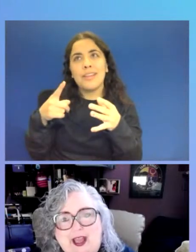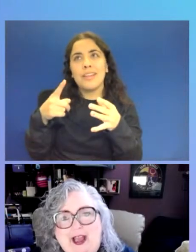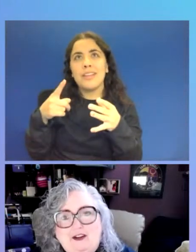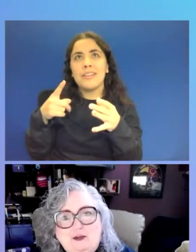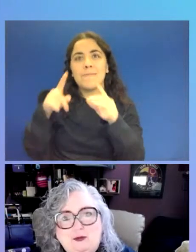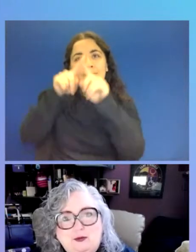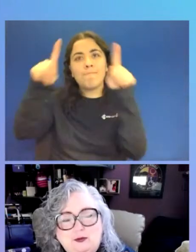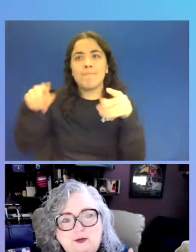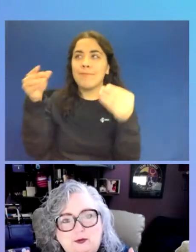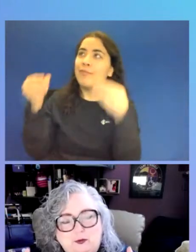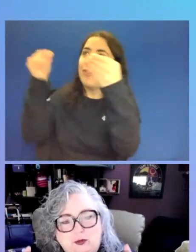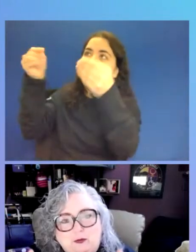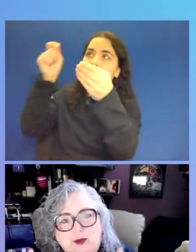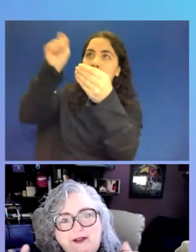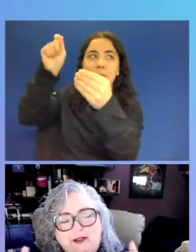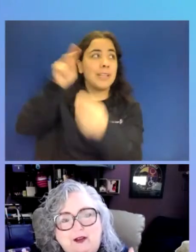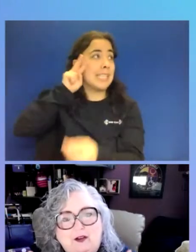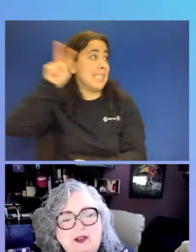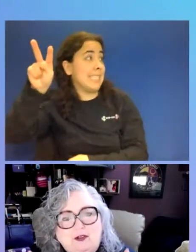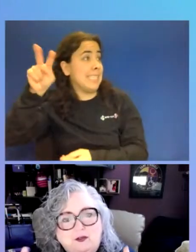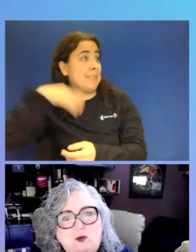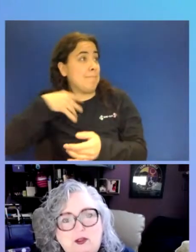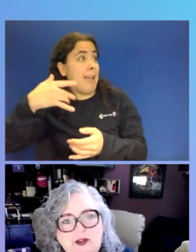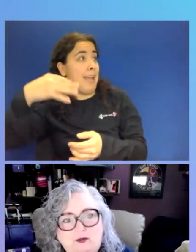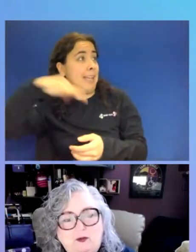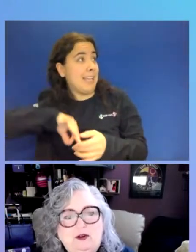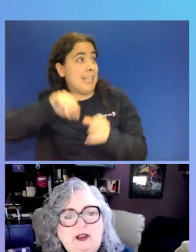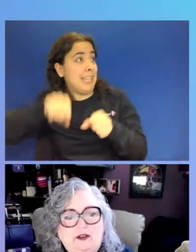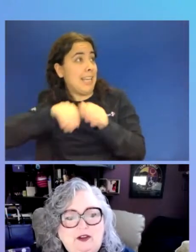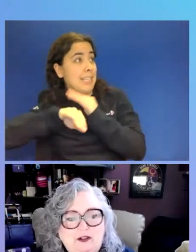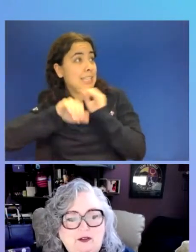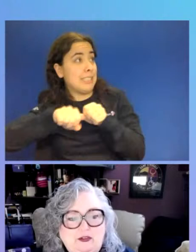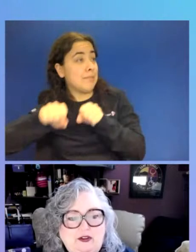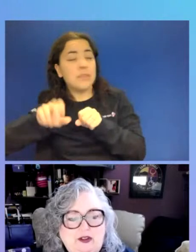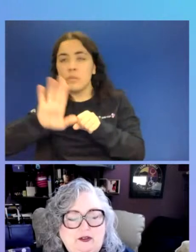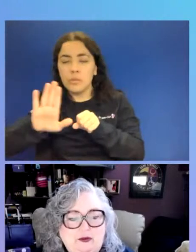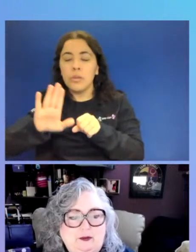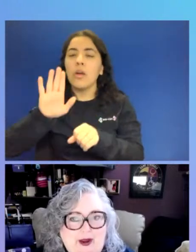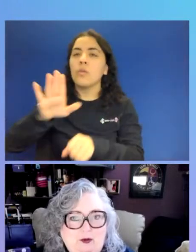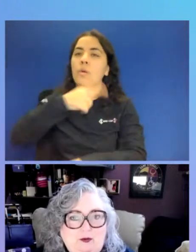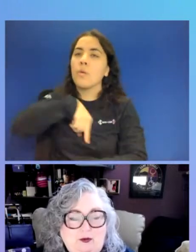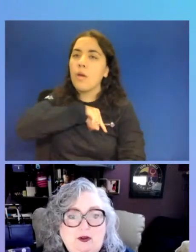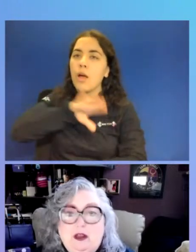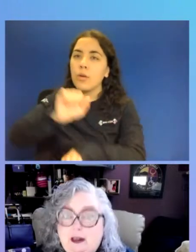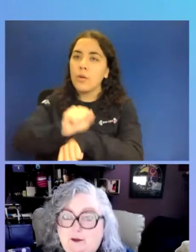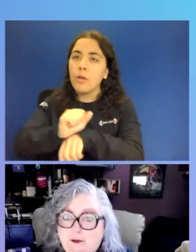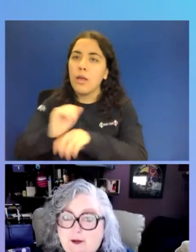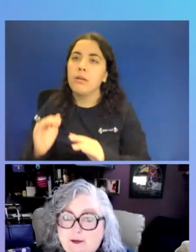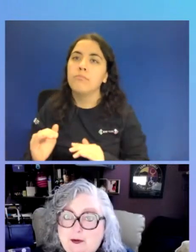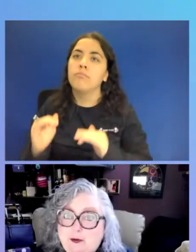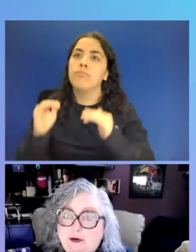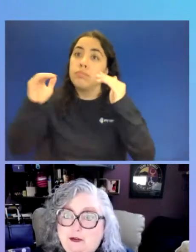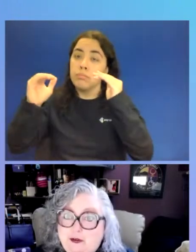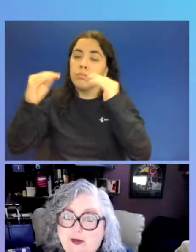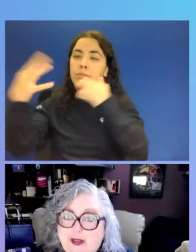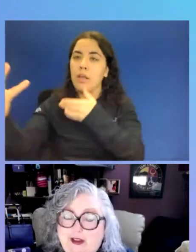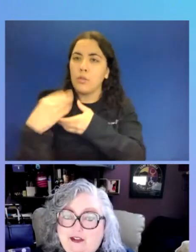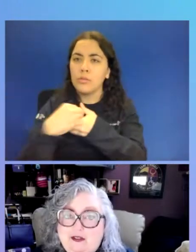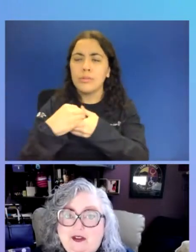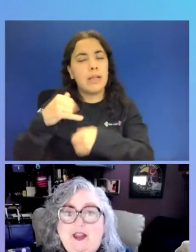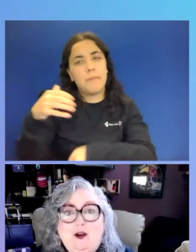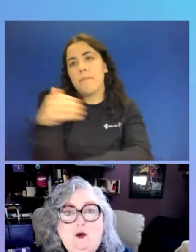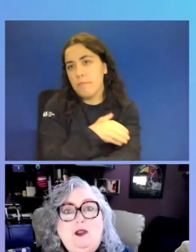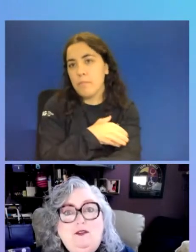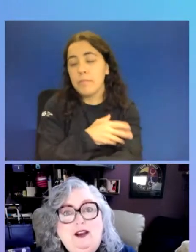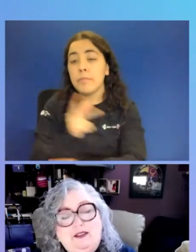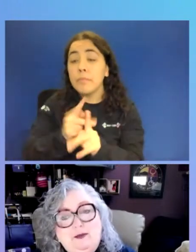but the raising level of quality of work and of inclusion is really powerful. Now, for people who earn